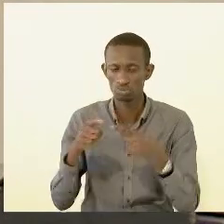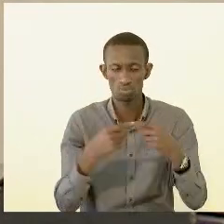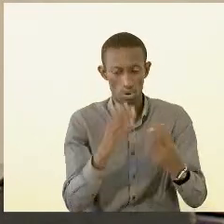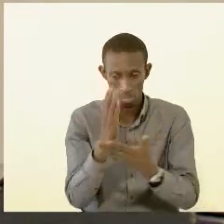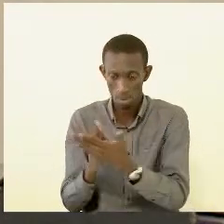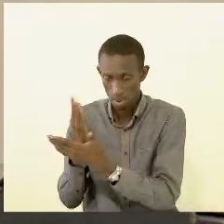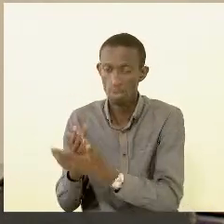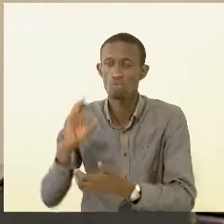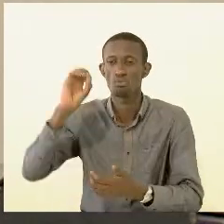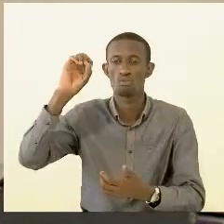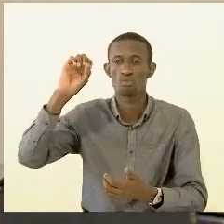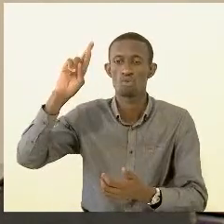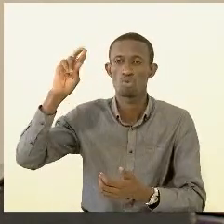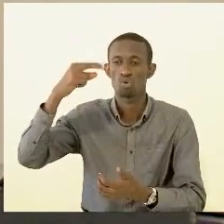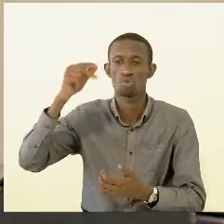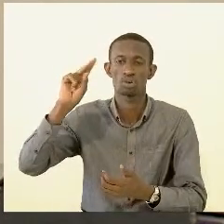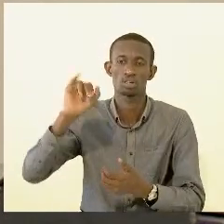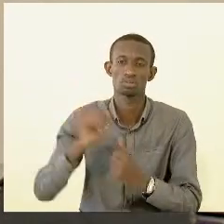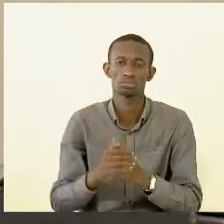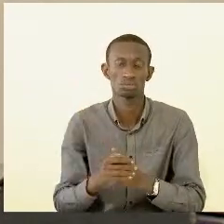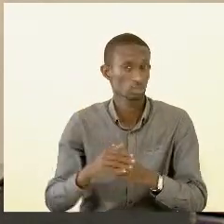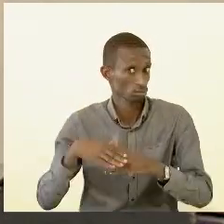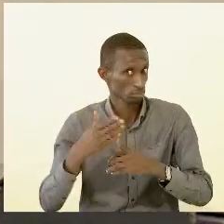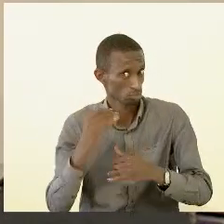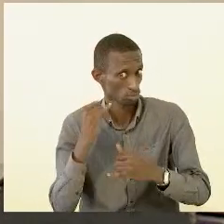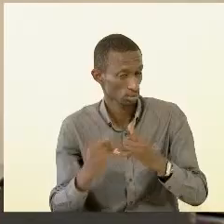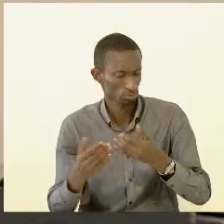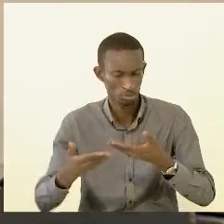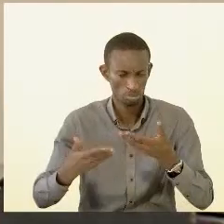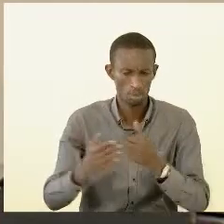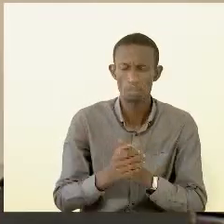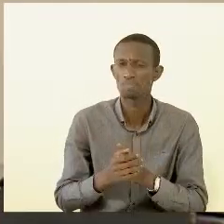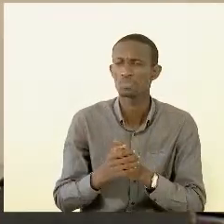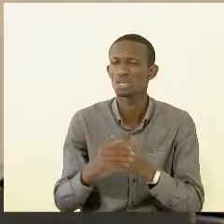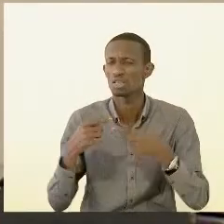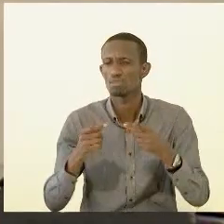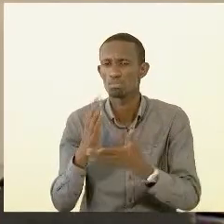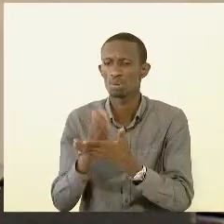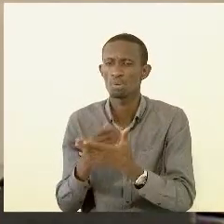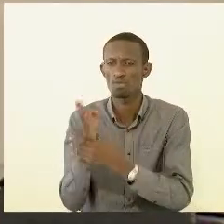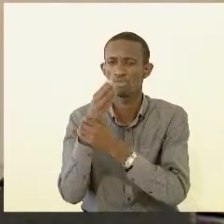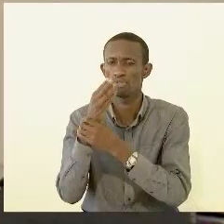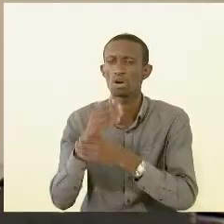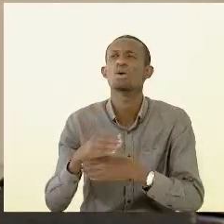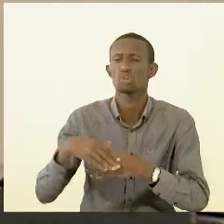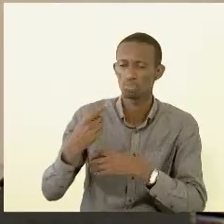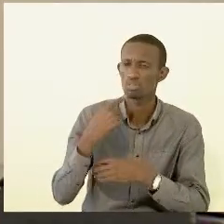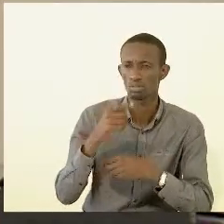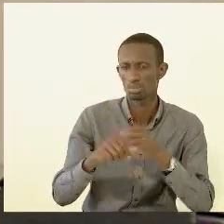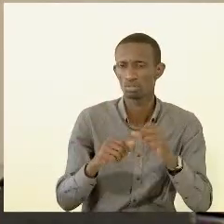after discussing different parts of the leaf, we will talk about their functions. That is our lesson